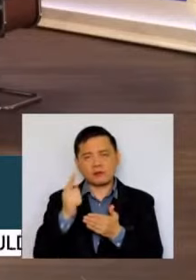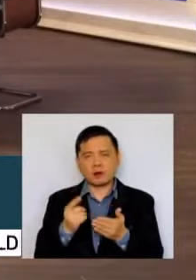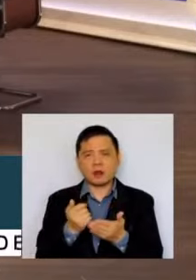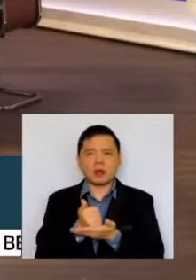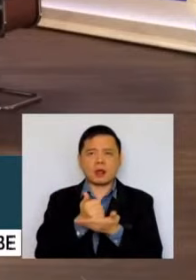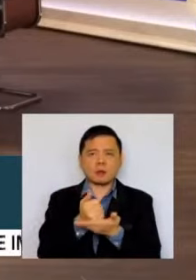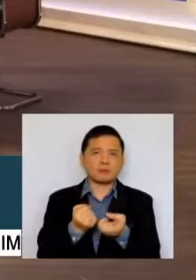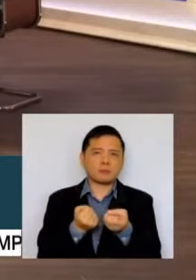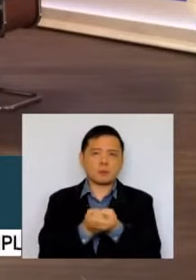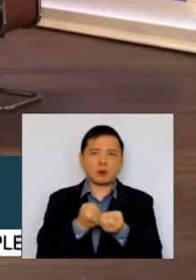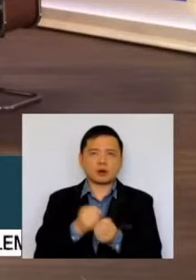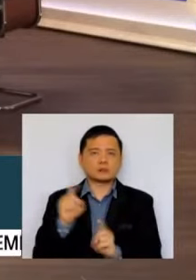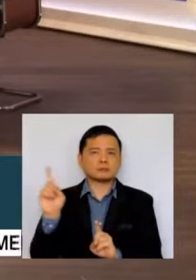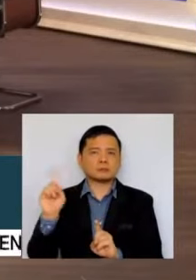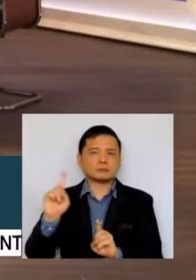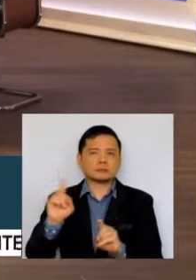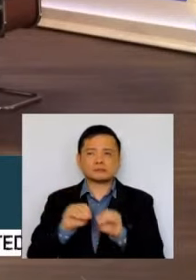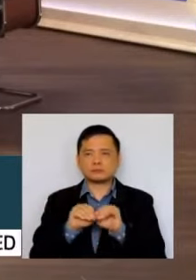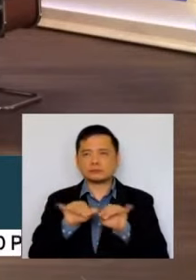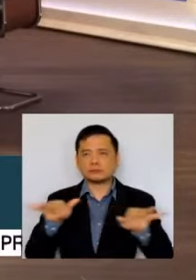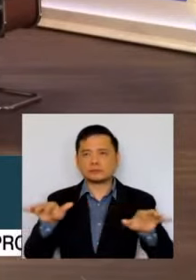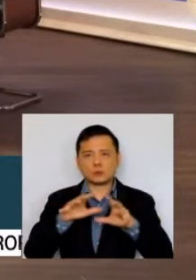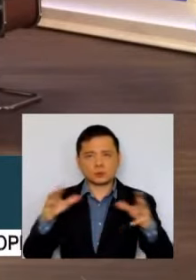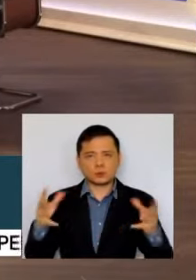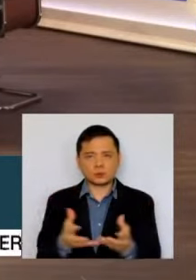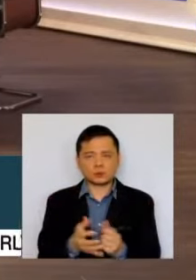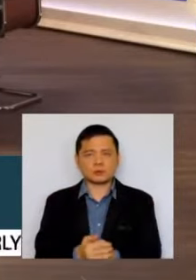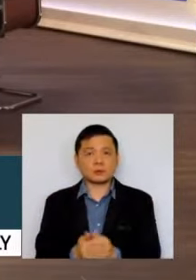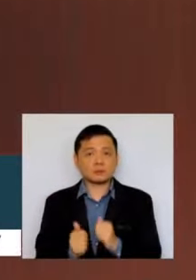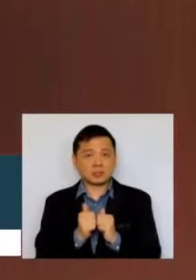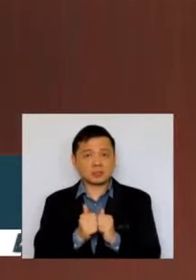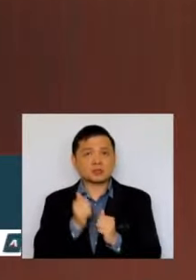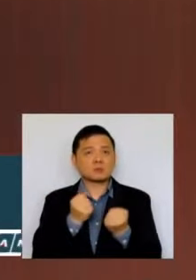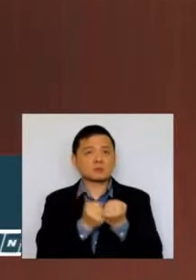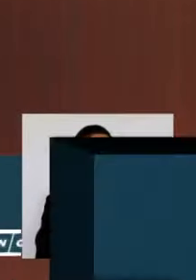This includes support to independent news media.